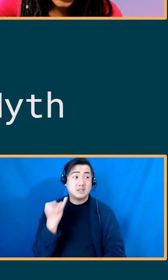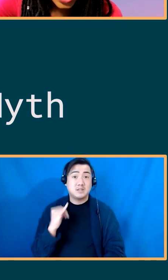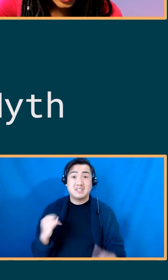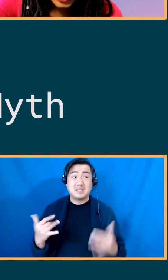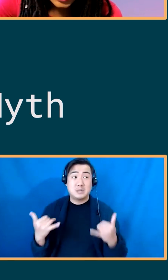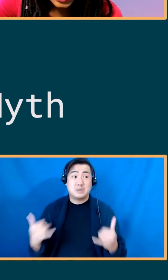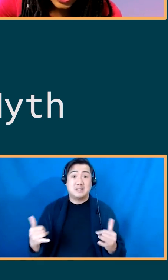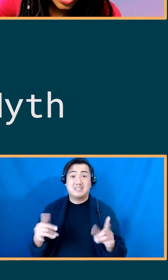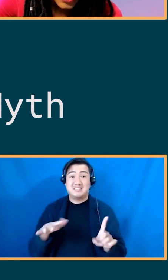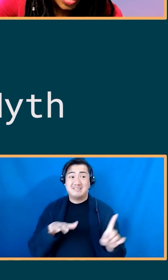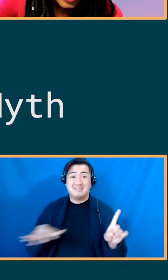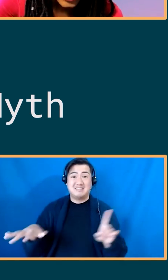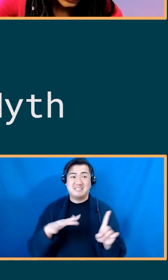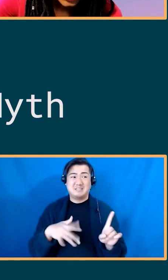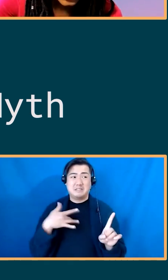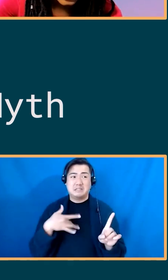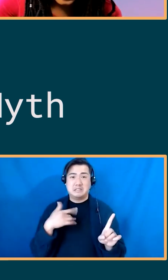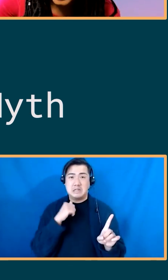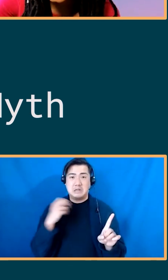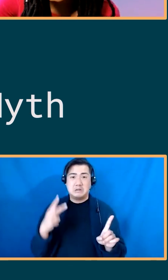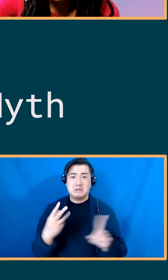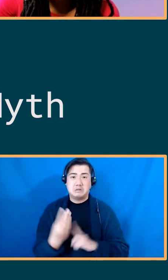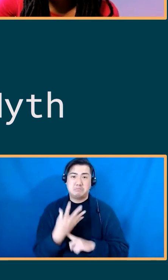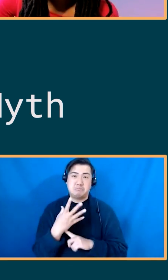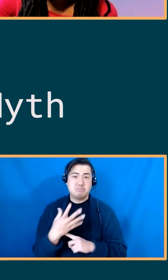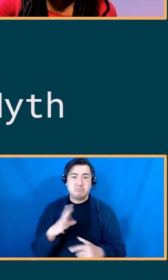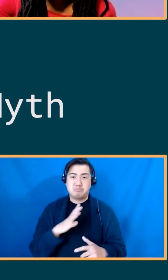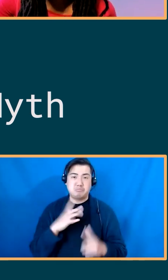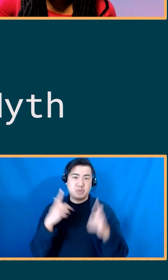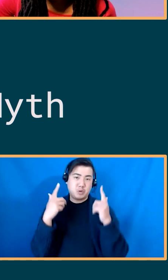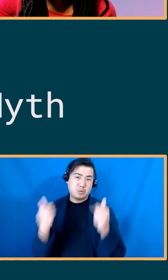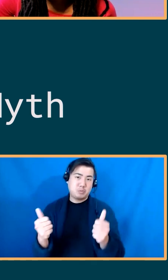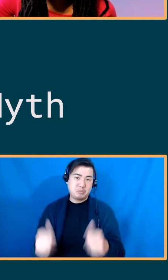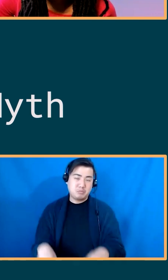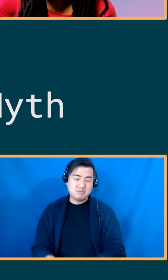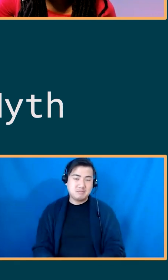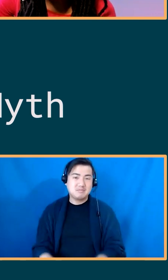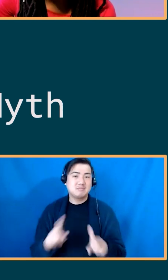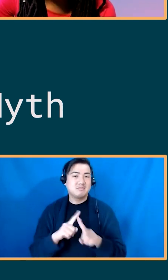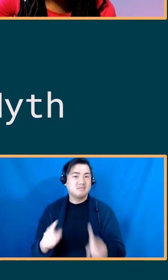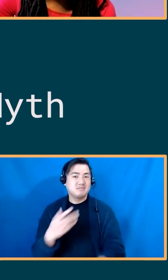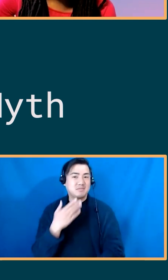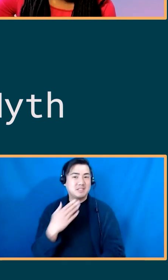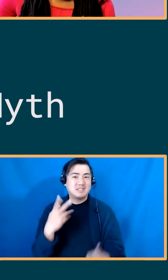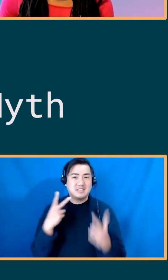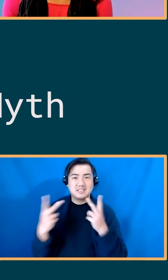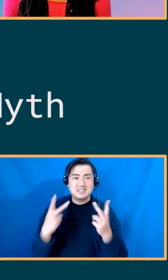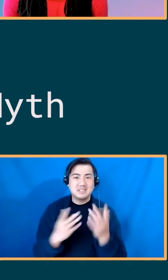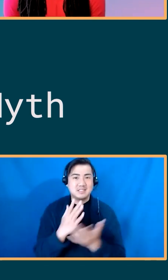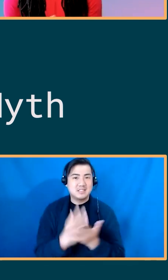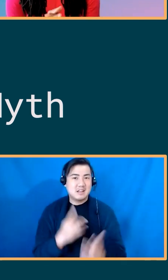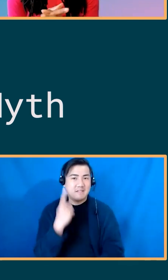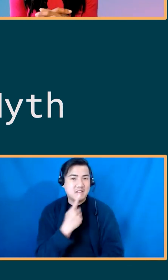is not okay, then that's not okay. You do you while you are here. But it is good to see some faces that I know